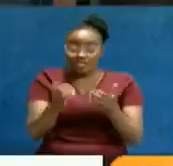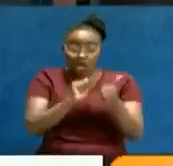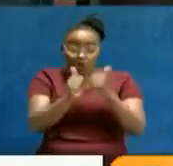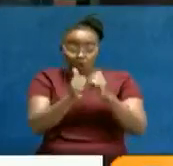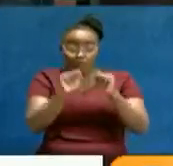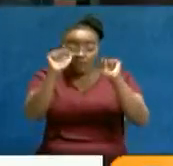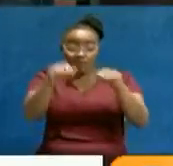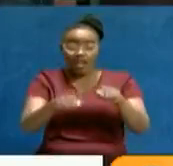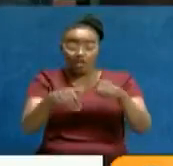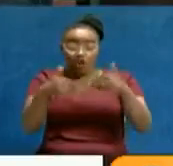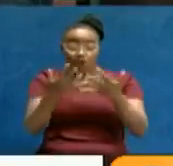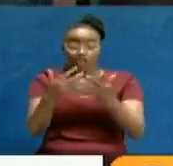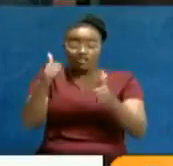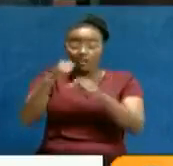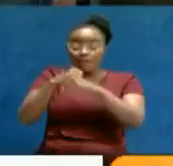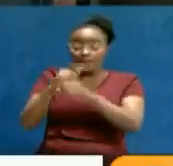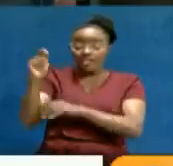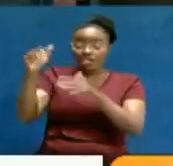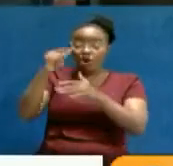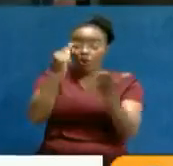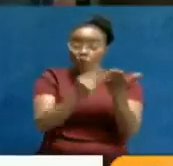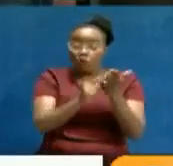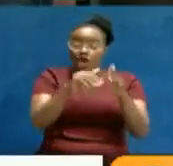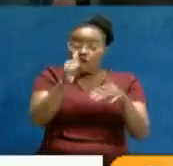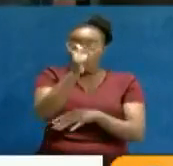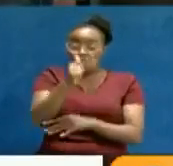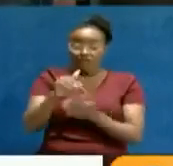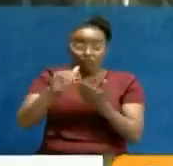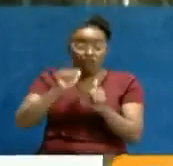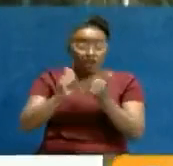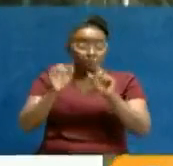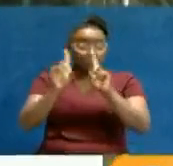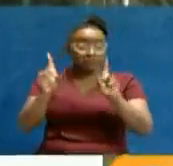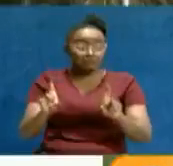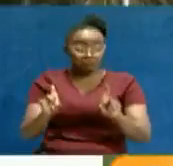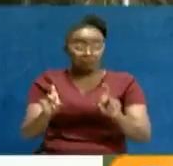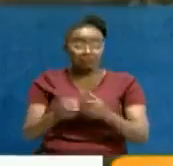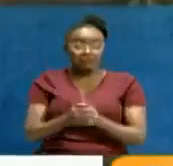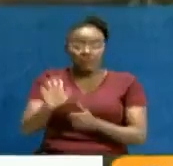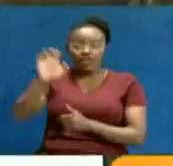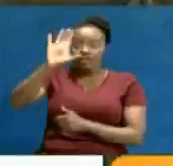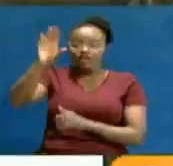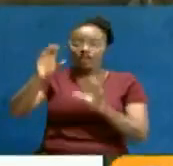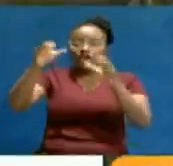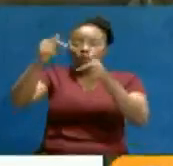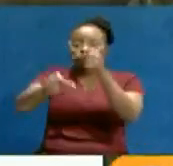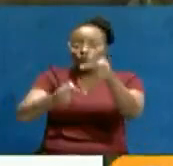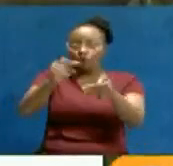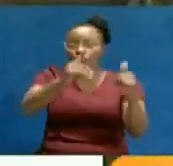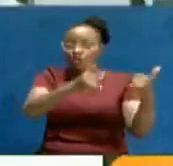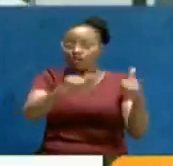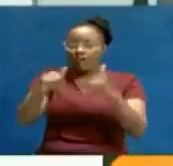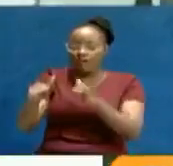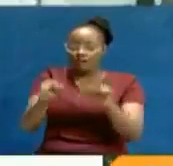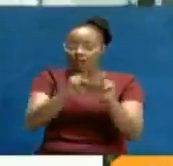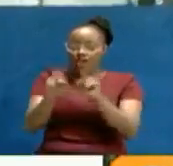compete. Is a product made in Kenya, a product made in Uganda or Tanzania more competitive? And as the East African community continues to implement